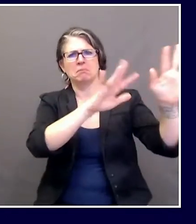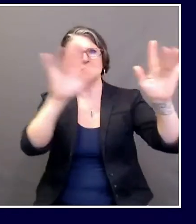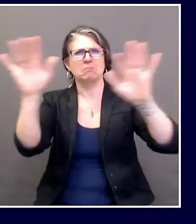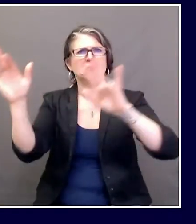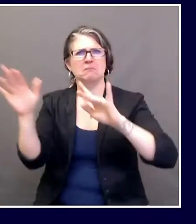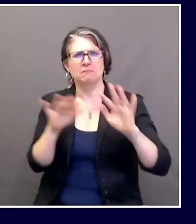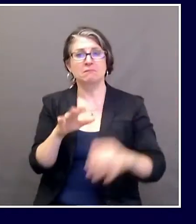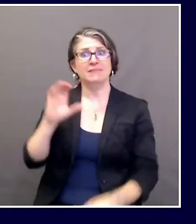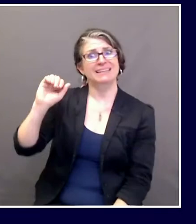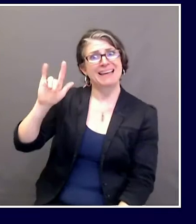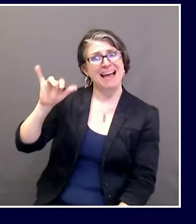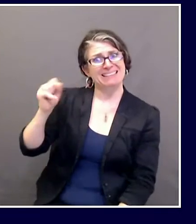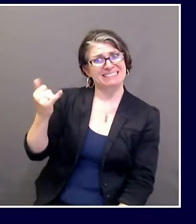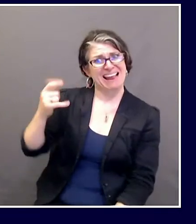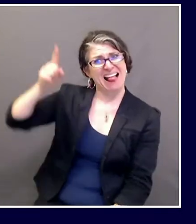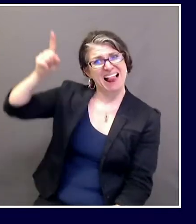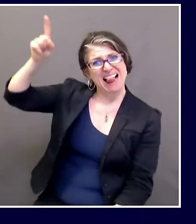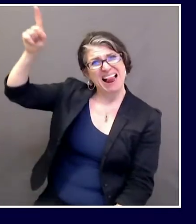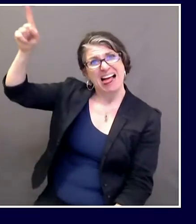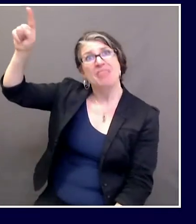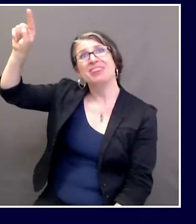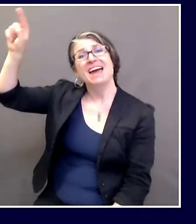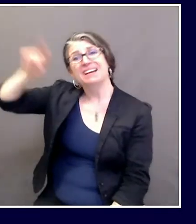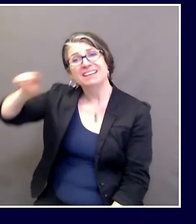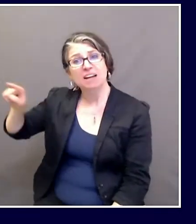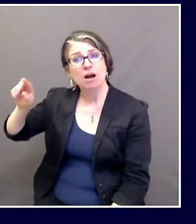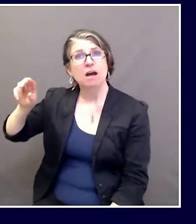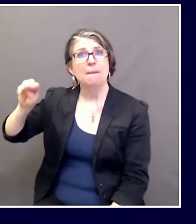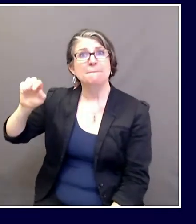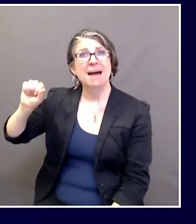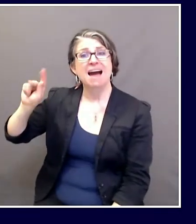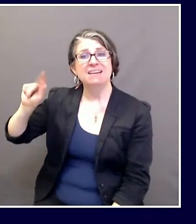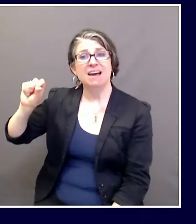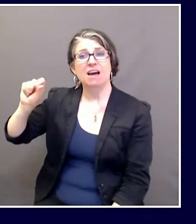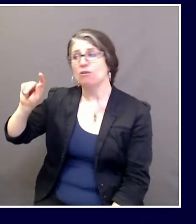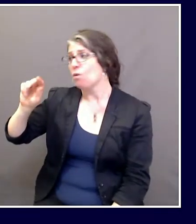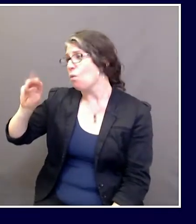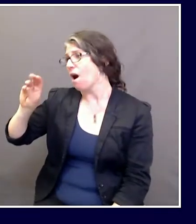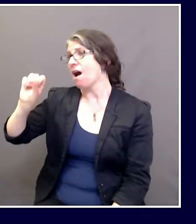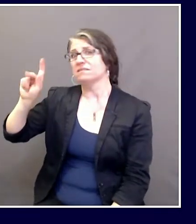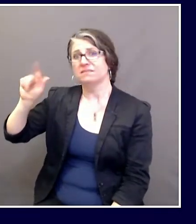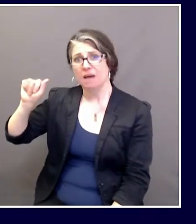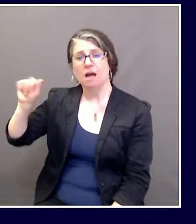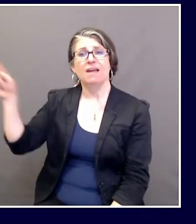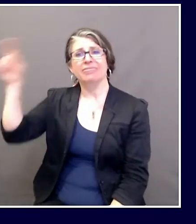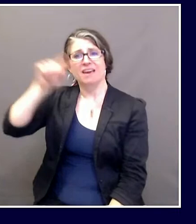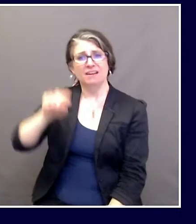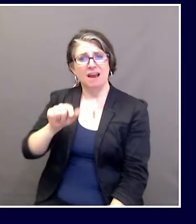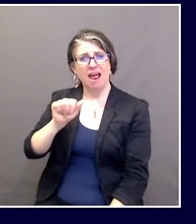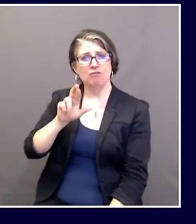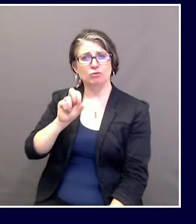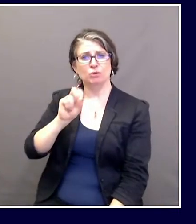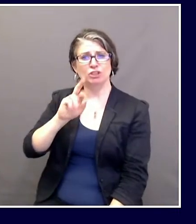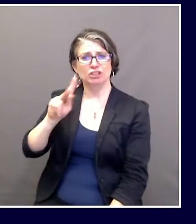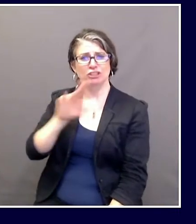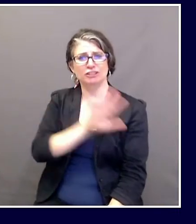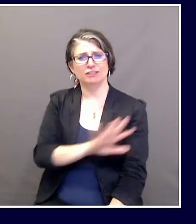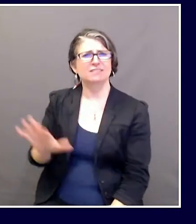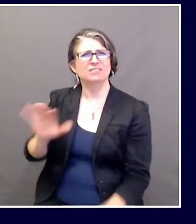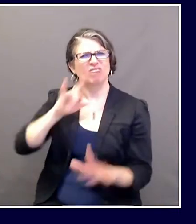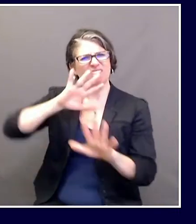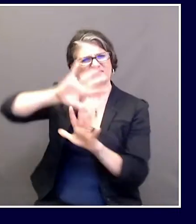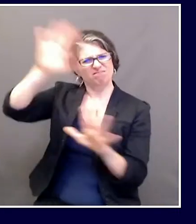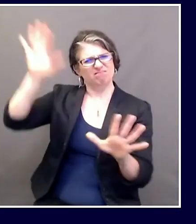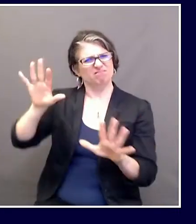County. Those are some of the strategies that we've put in place, to say nothing of working with doctors and hospitals in those